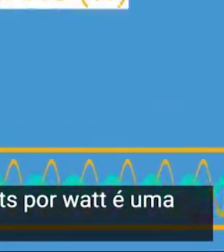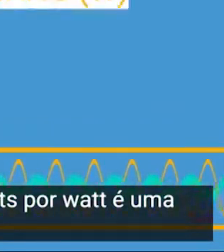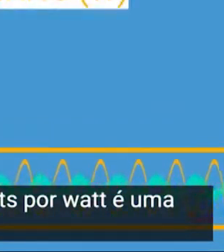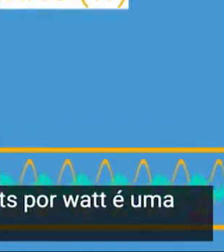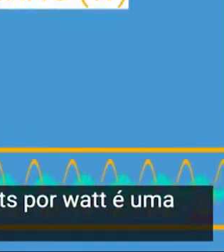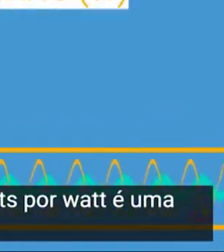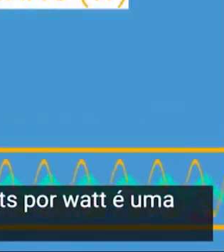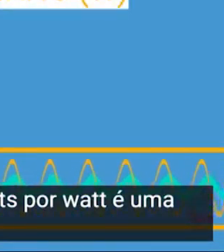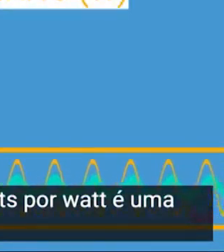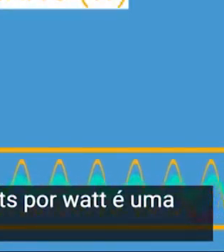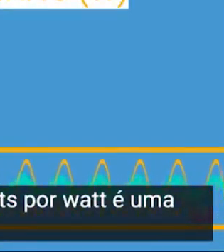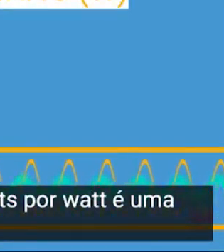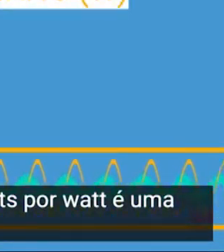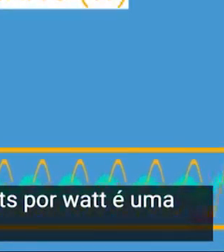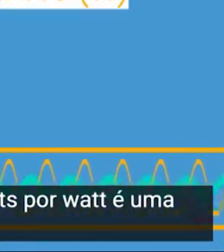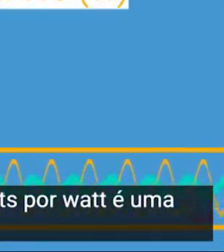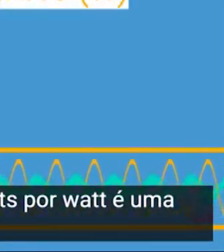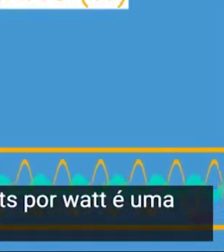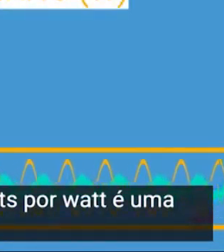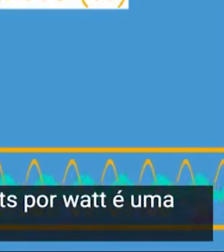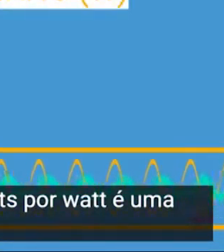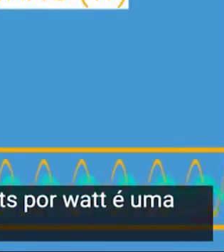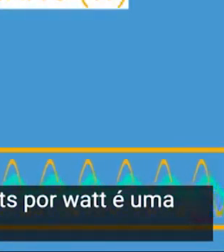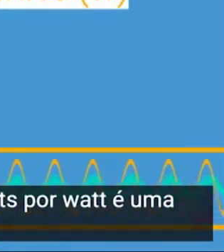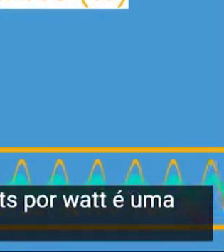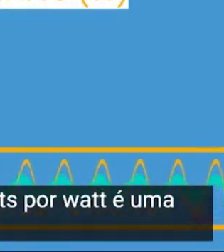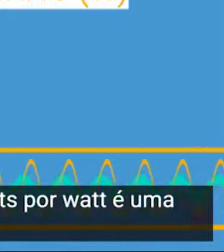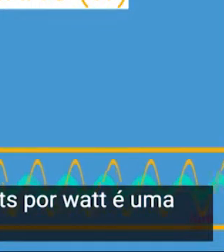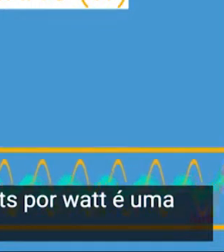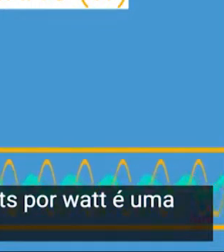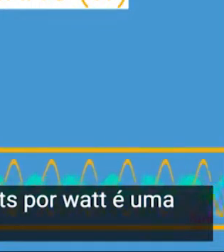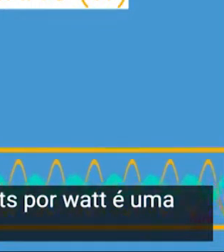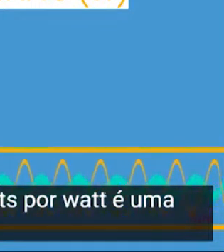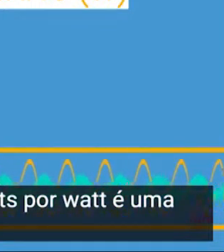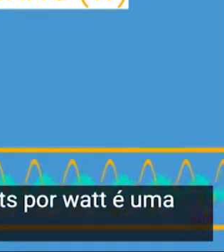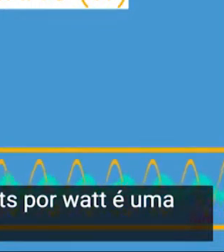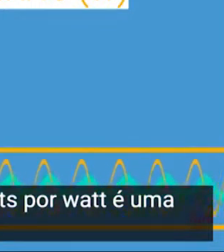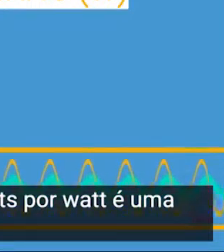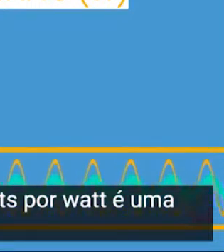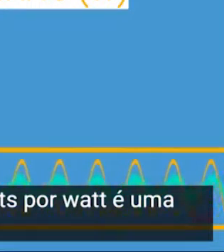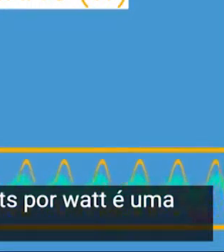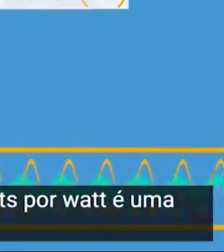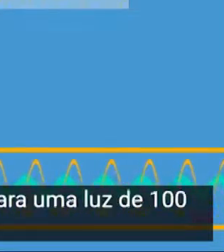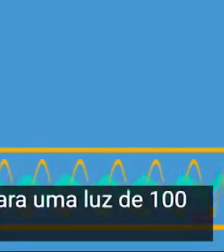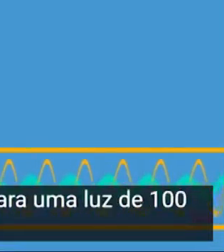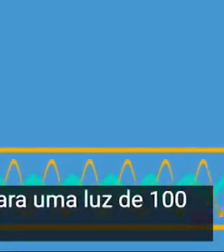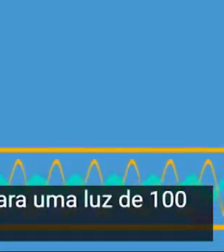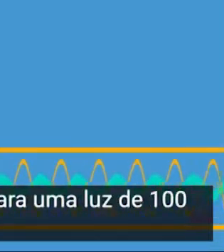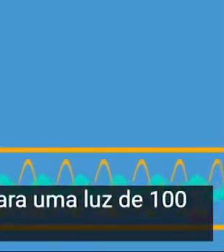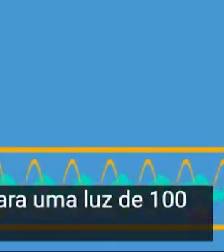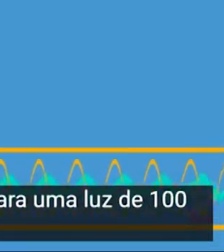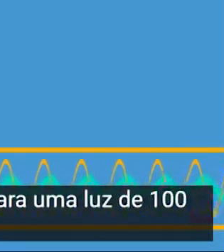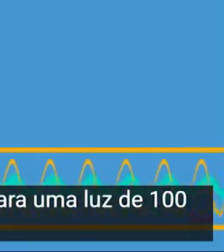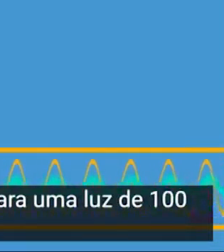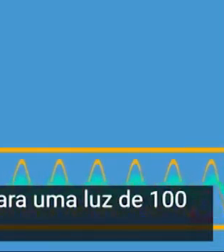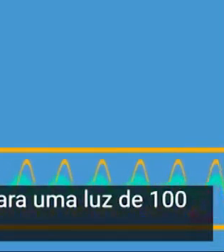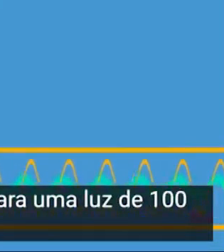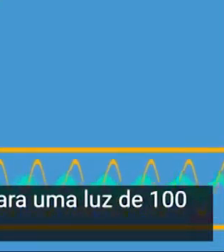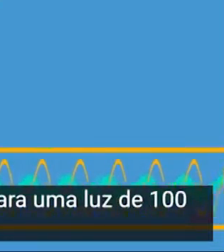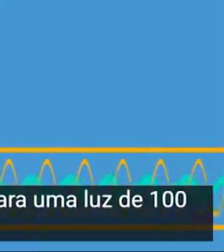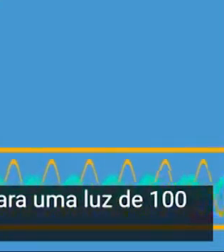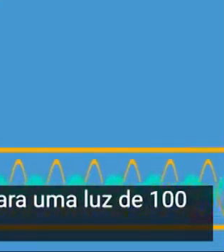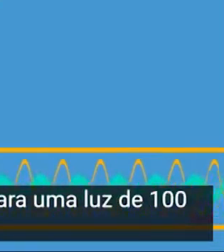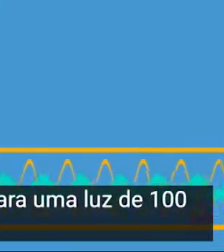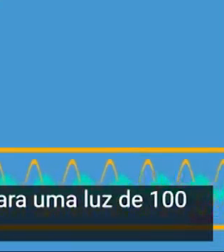with electricity, we actually use watts. A watt is a measure of power where 1 watt